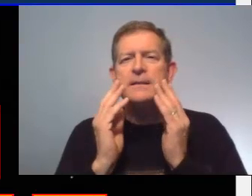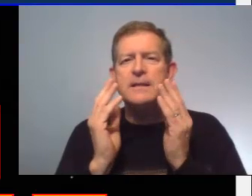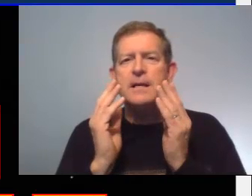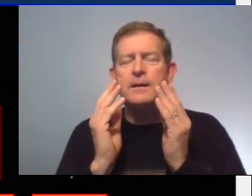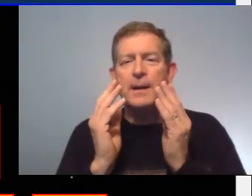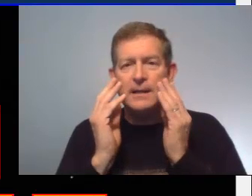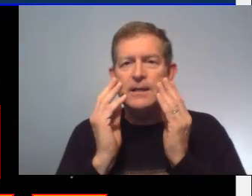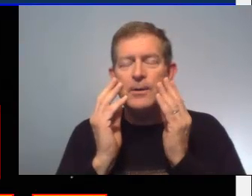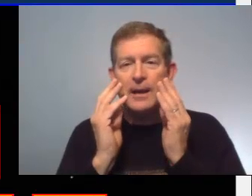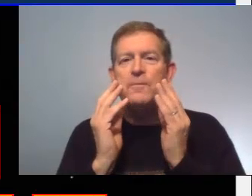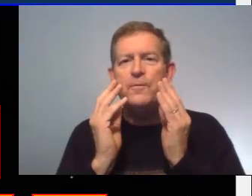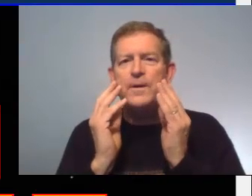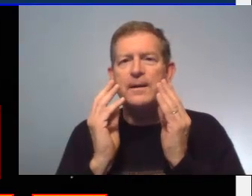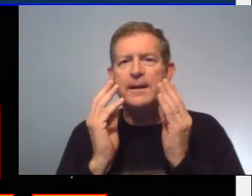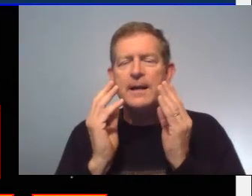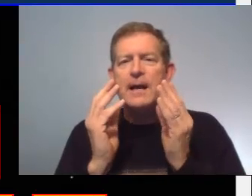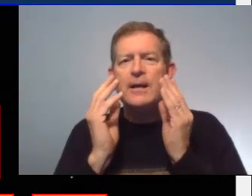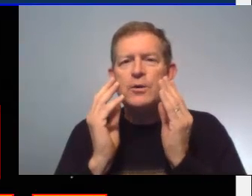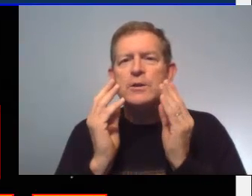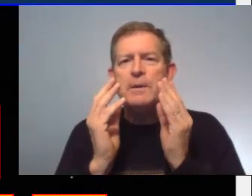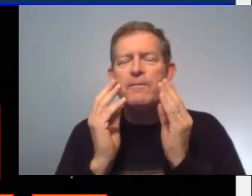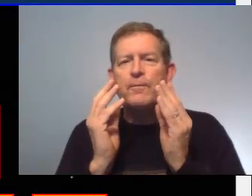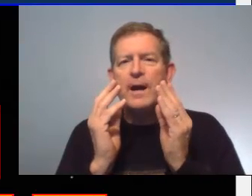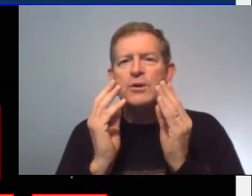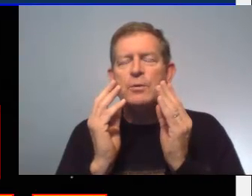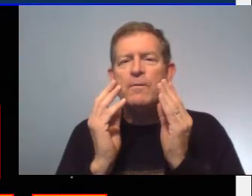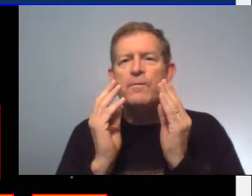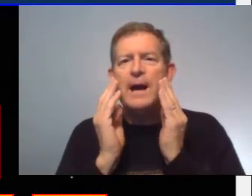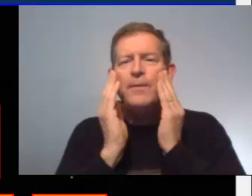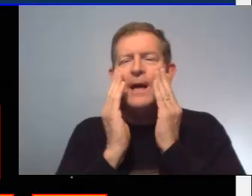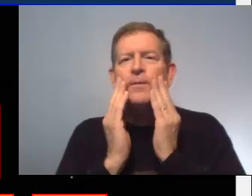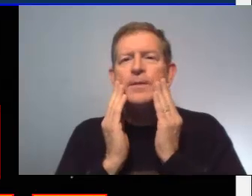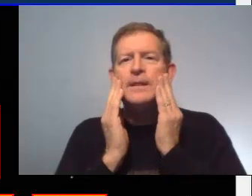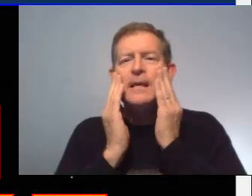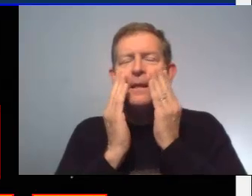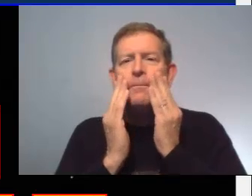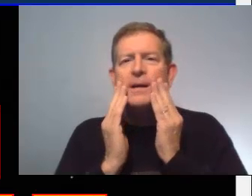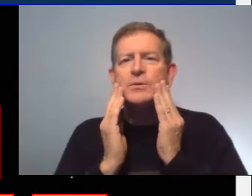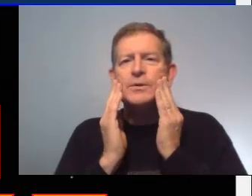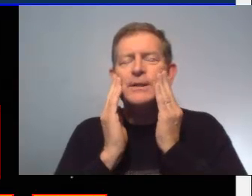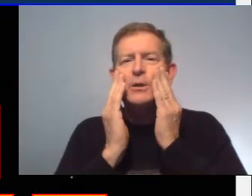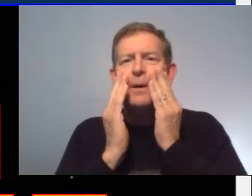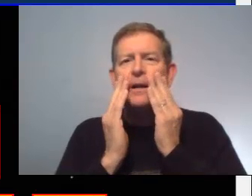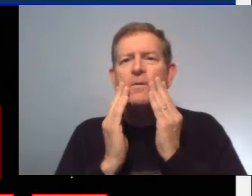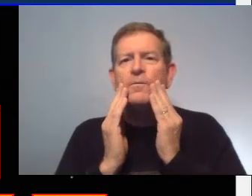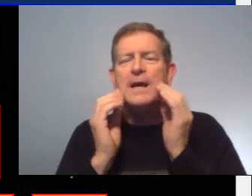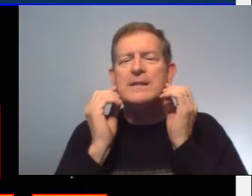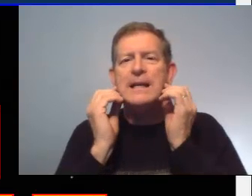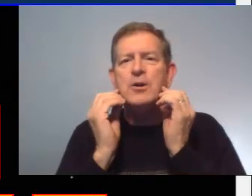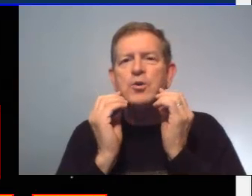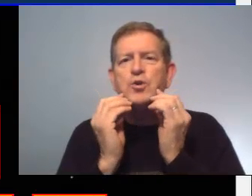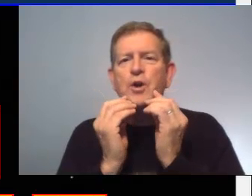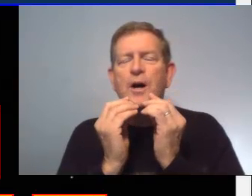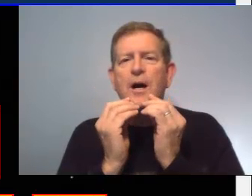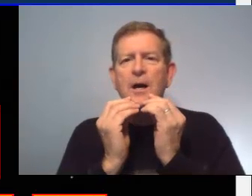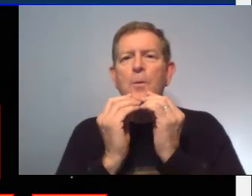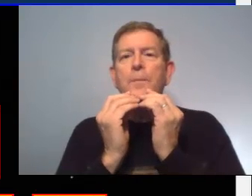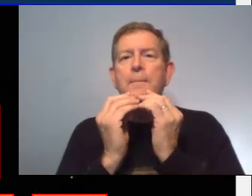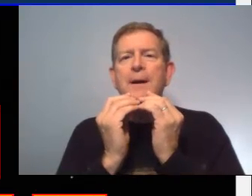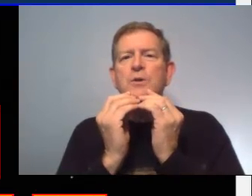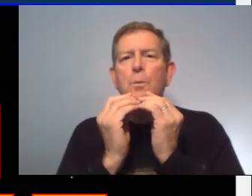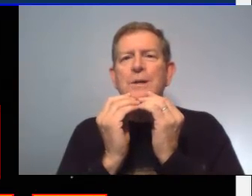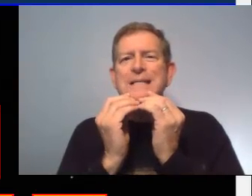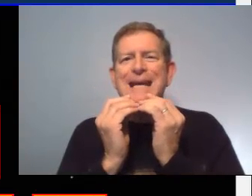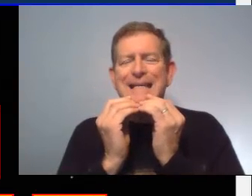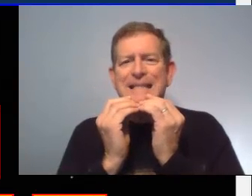Maybe you can't see it, but I can tell you, I can feel it. As you speak French, you will find that the muscles in this part of your face and in your jaw will